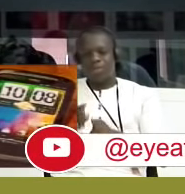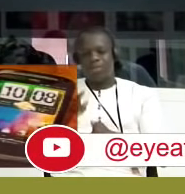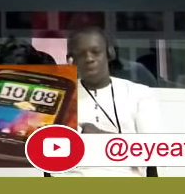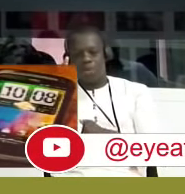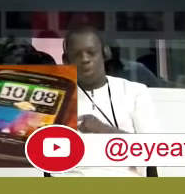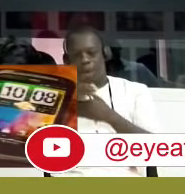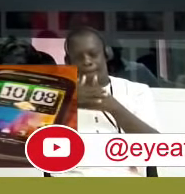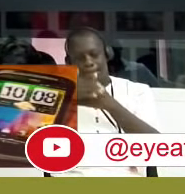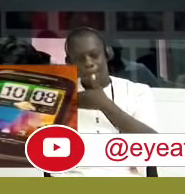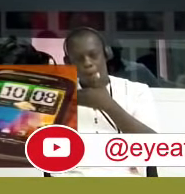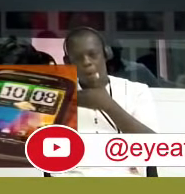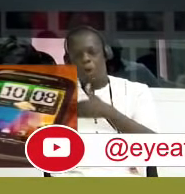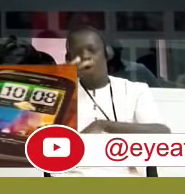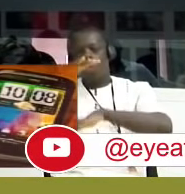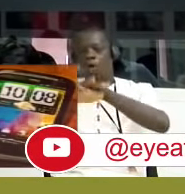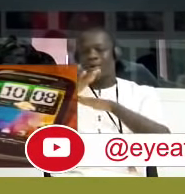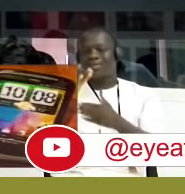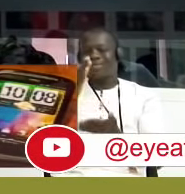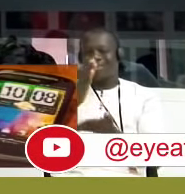your